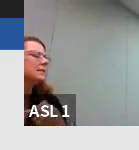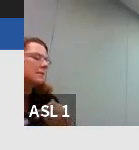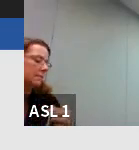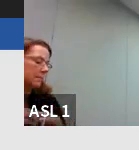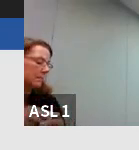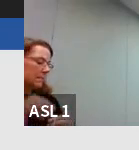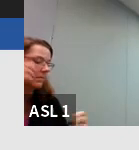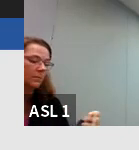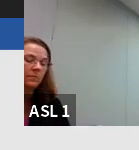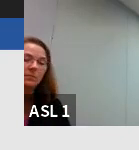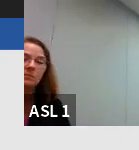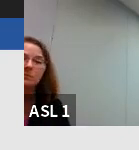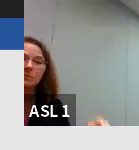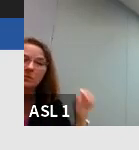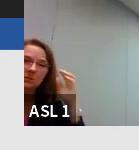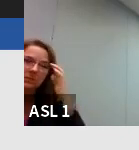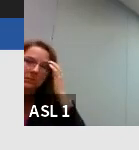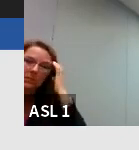Okay, is